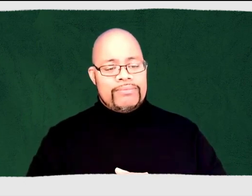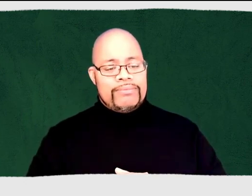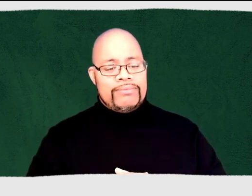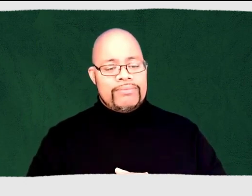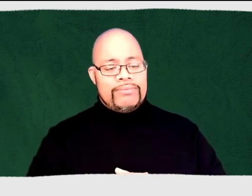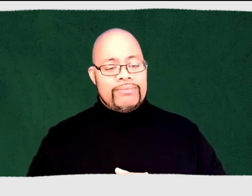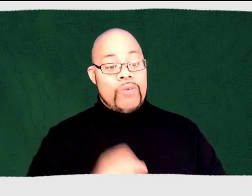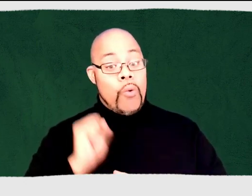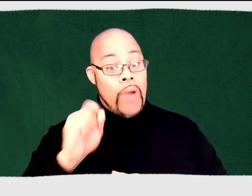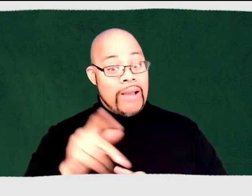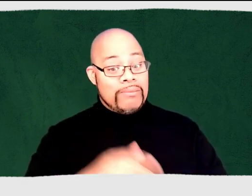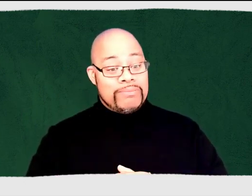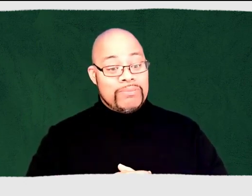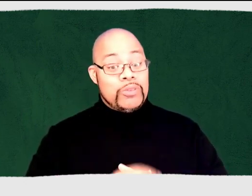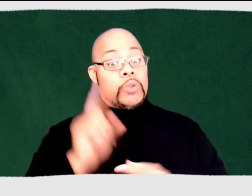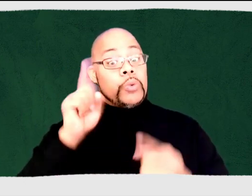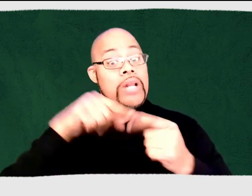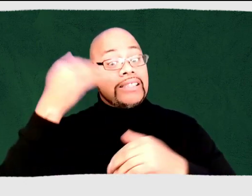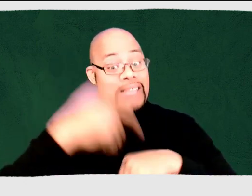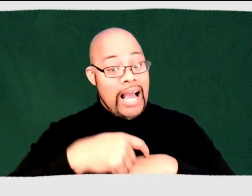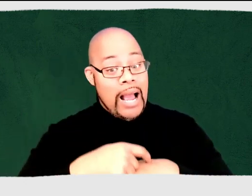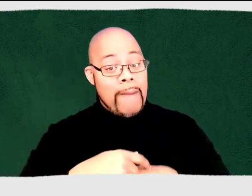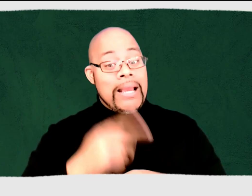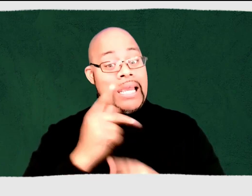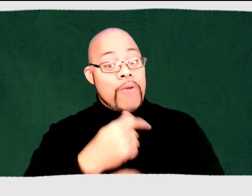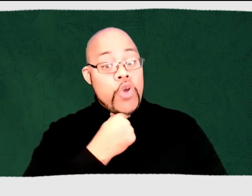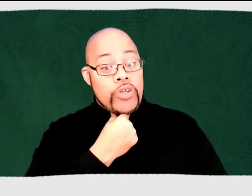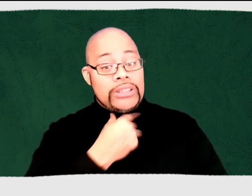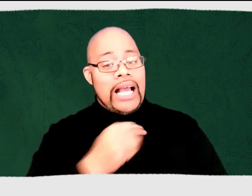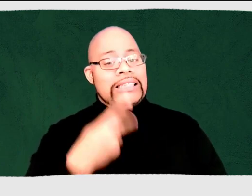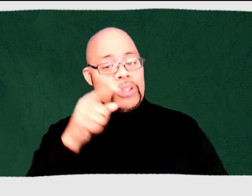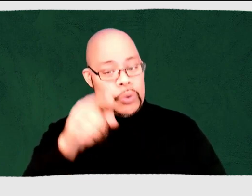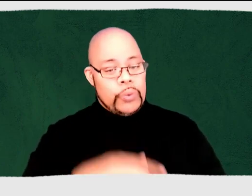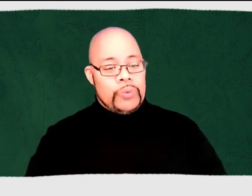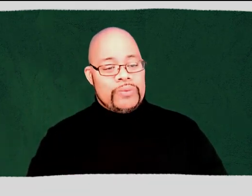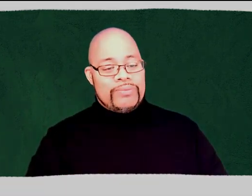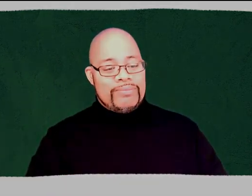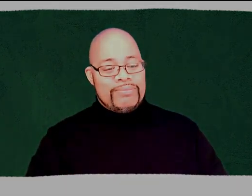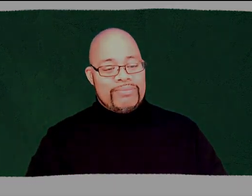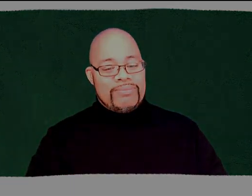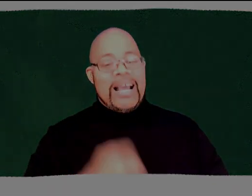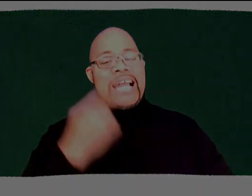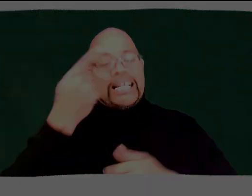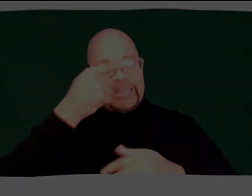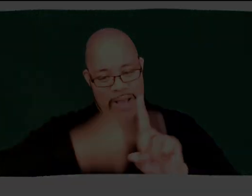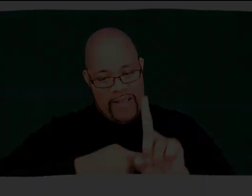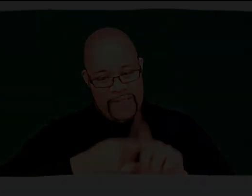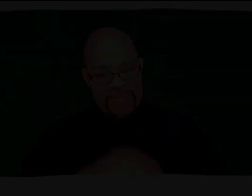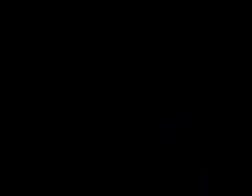Alright folks, until next time, stay curious, and I'll see you next month.